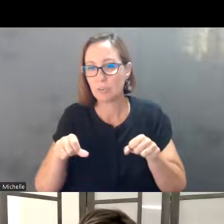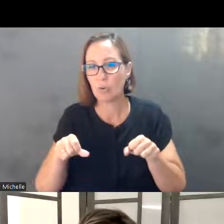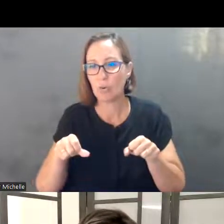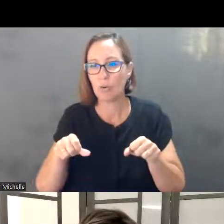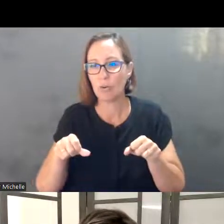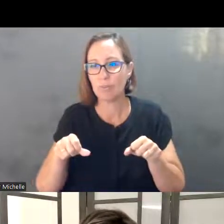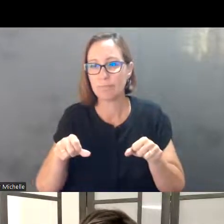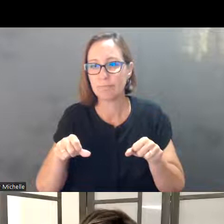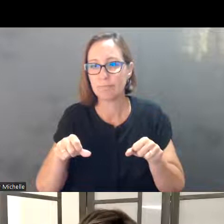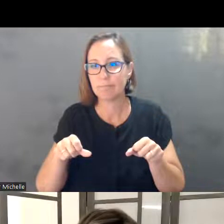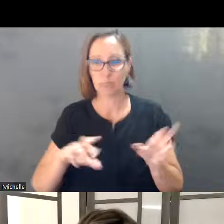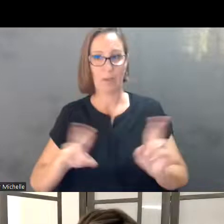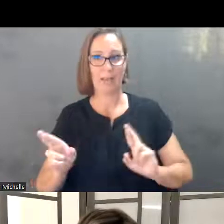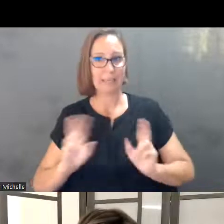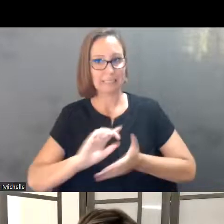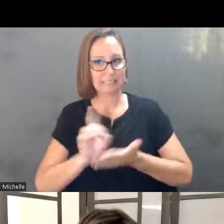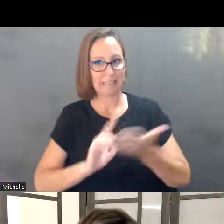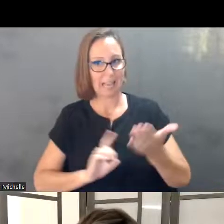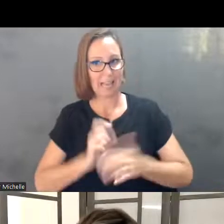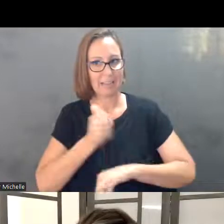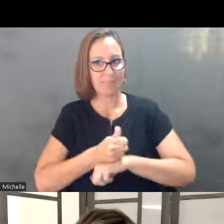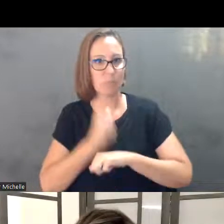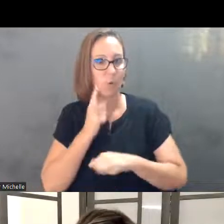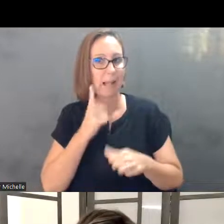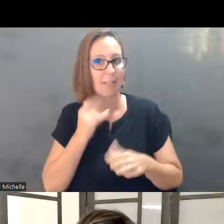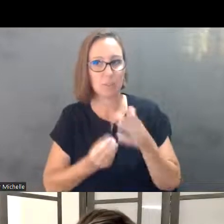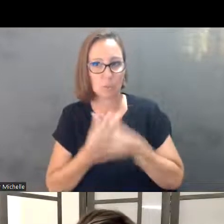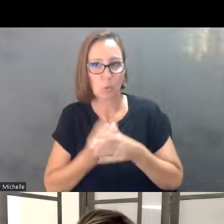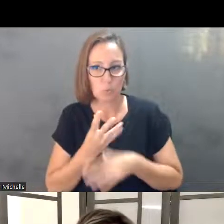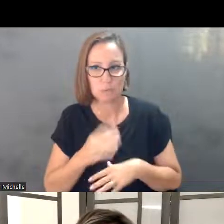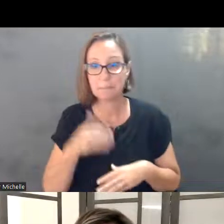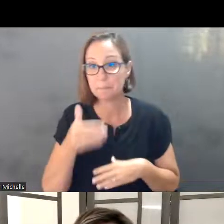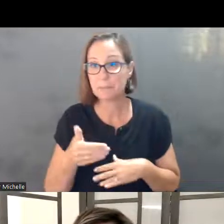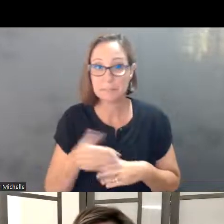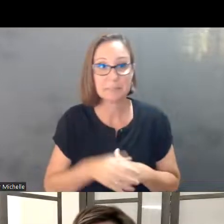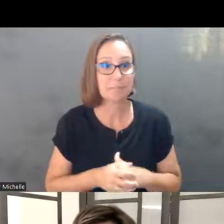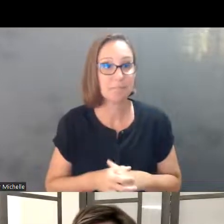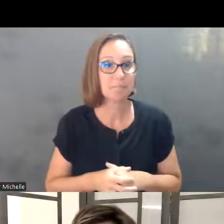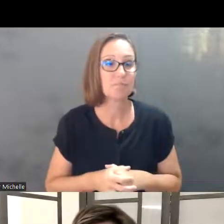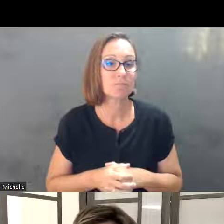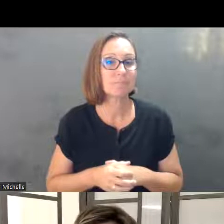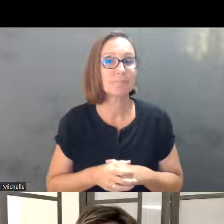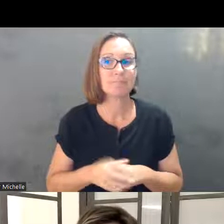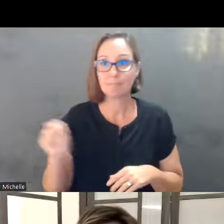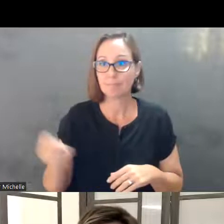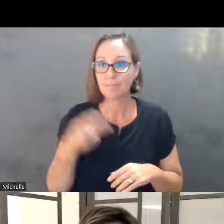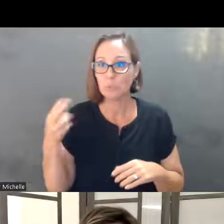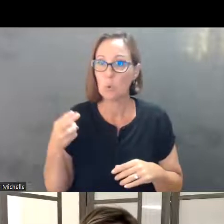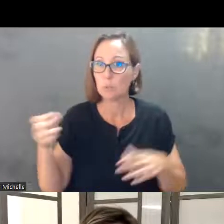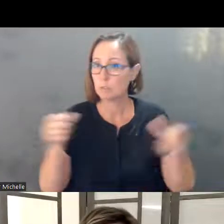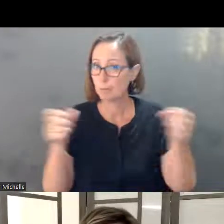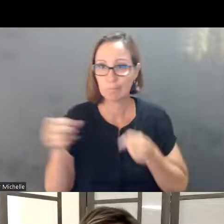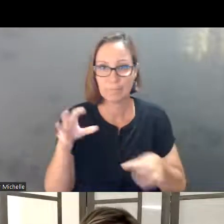the design of California Grows. Next slide, please. So stakeholder engagement,